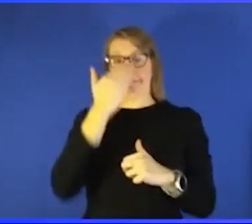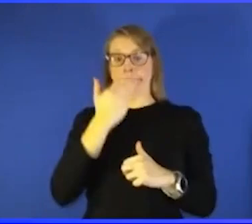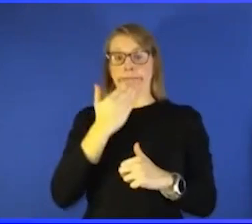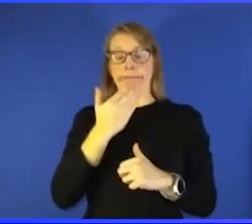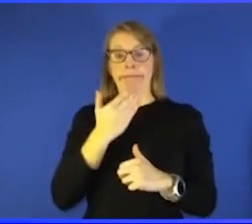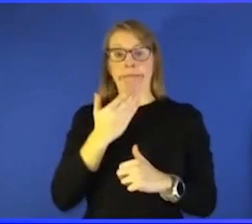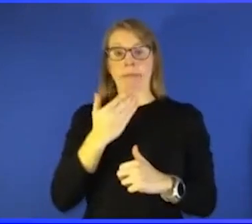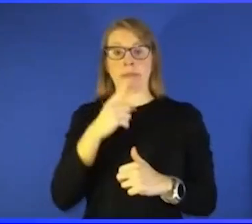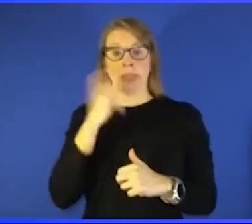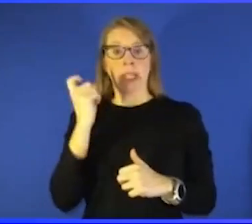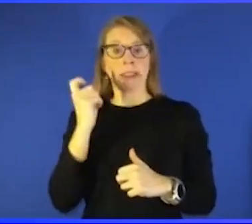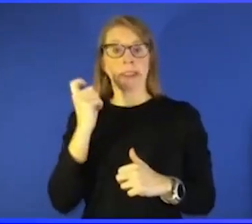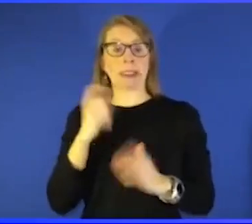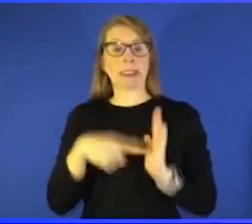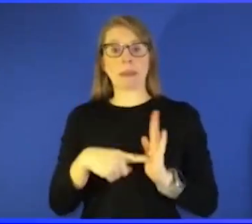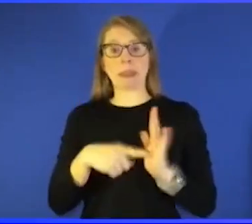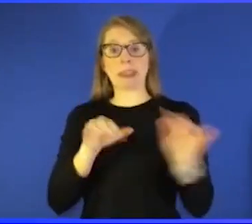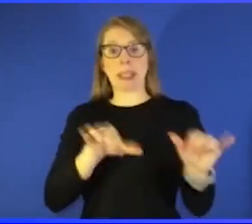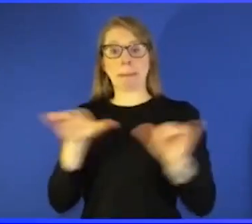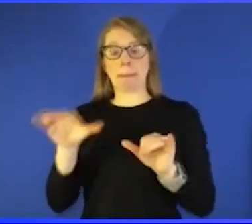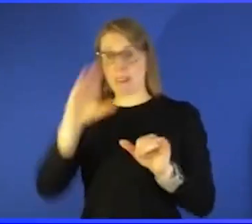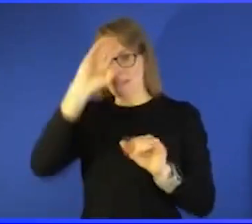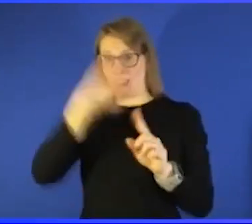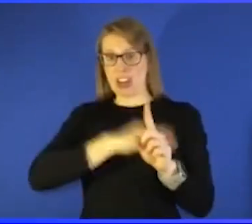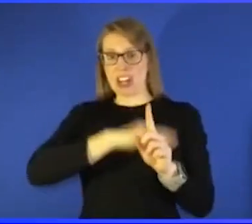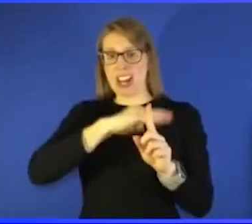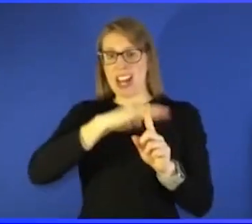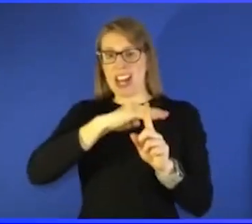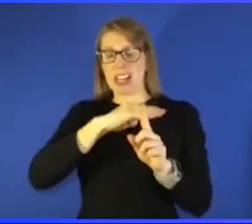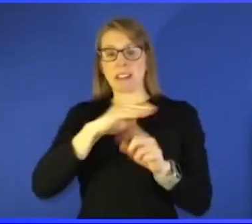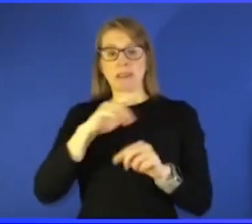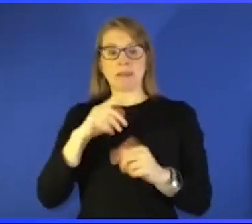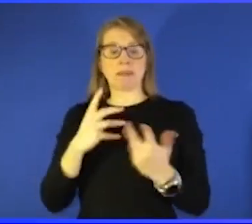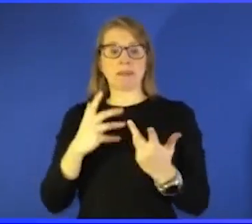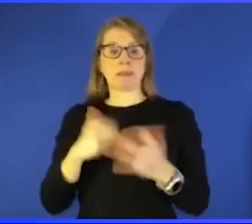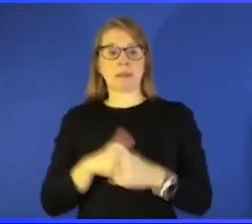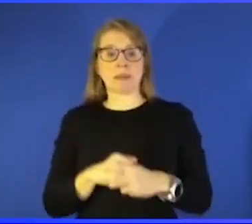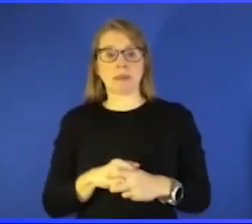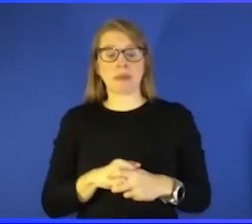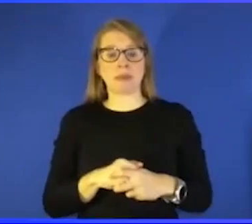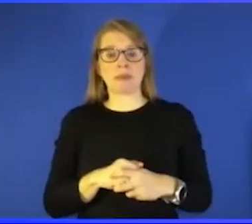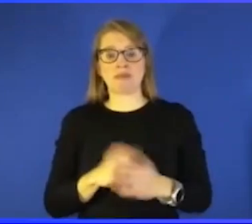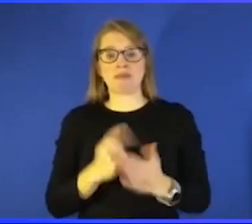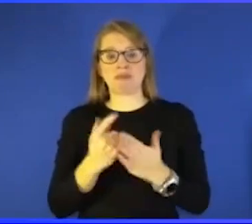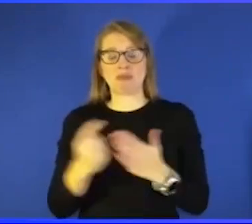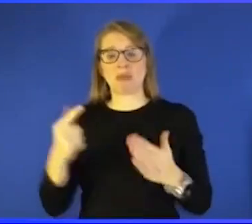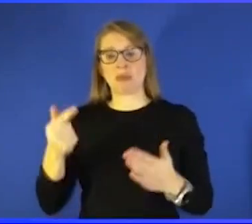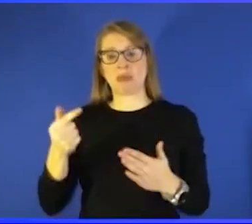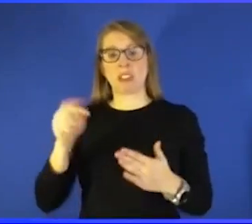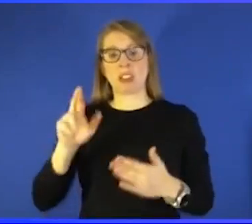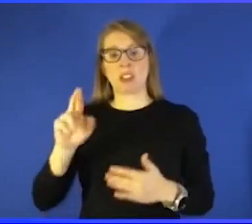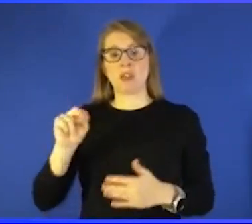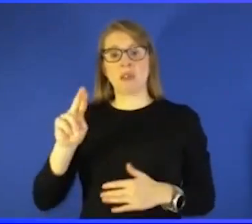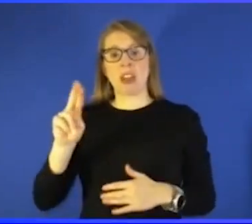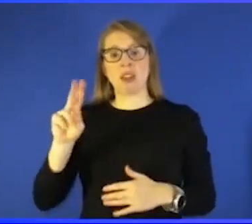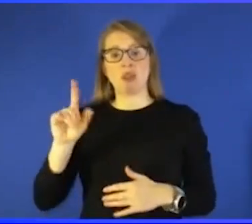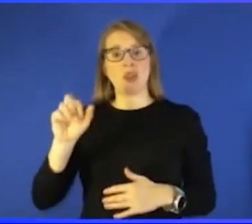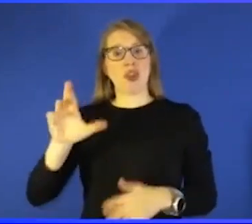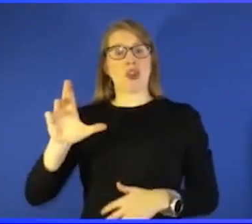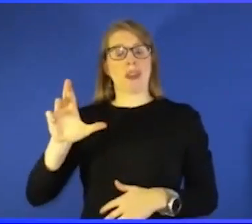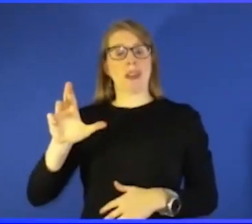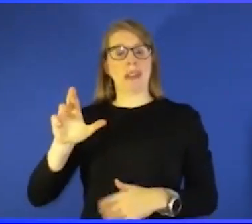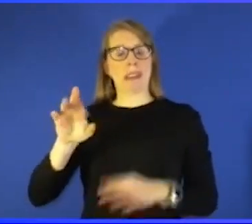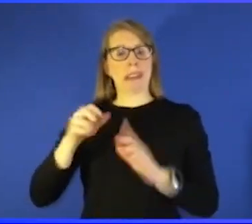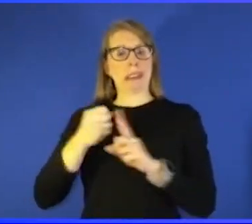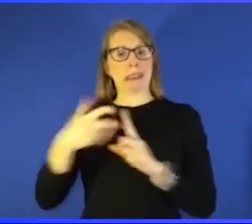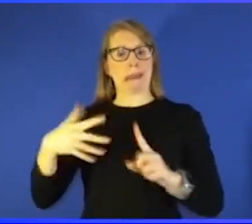similar. High fever, you can have aches. Certainly you can maybe tease out granular details about symptoms,